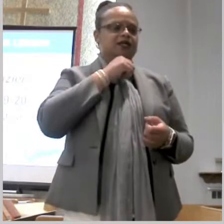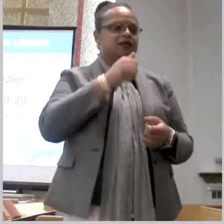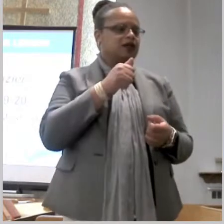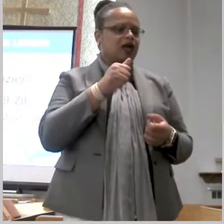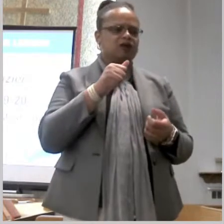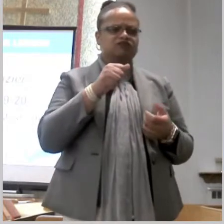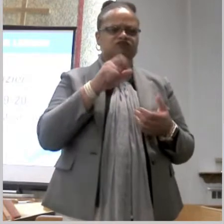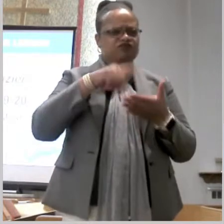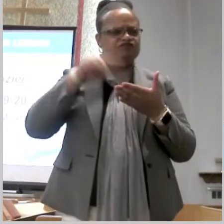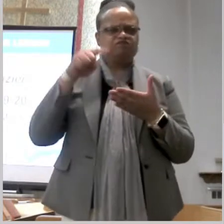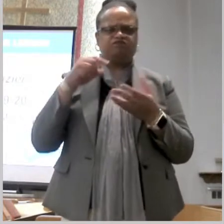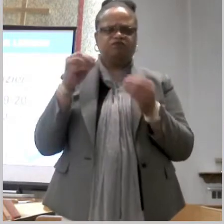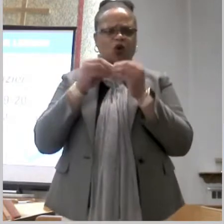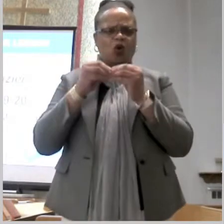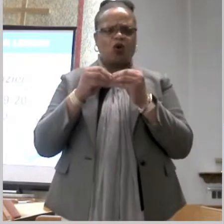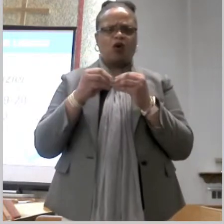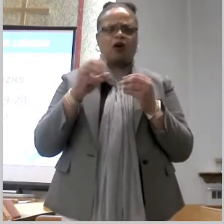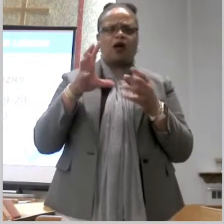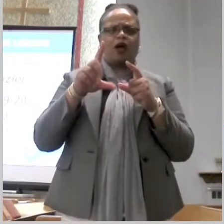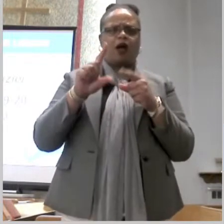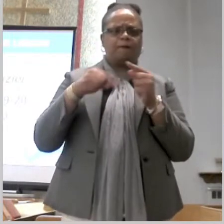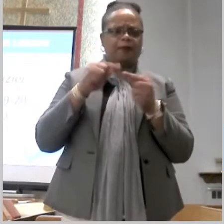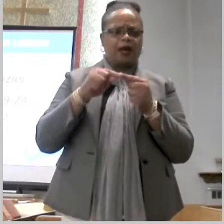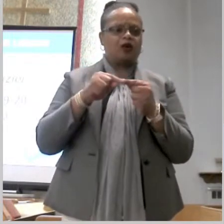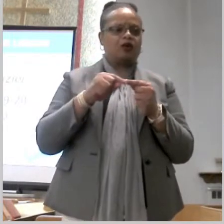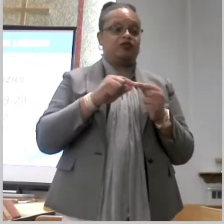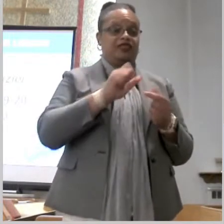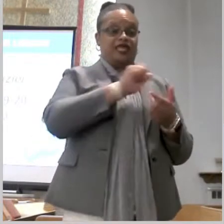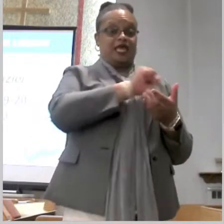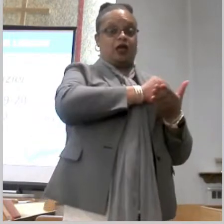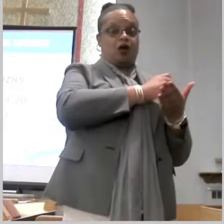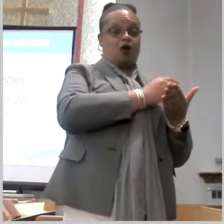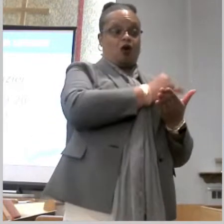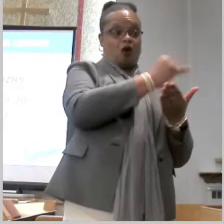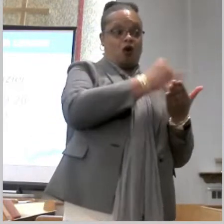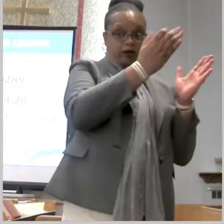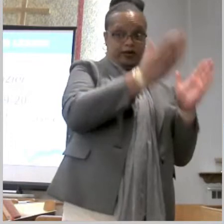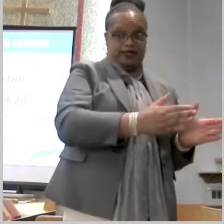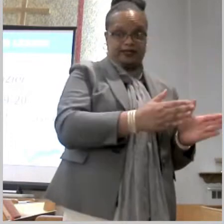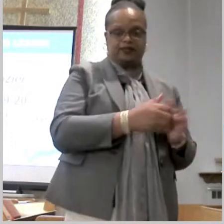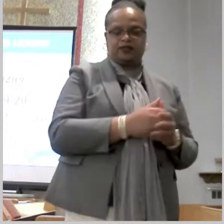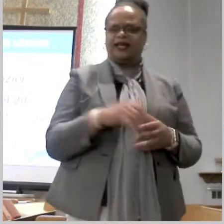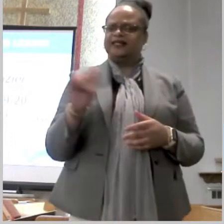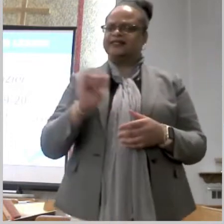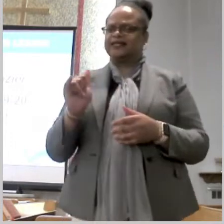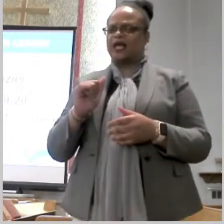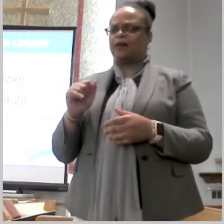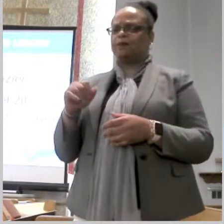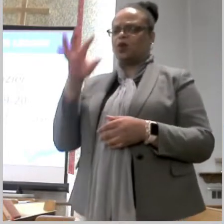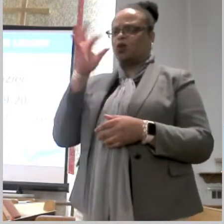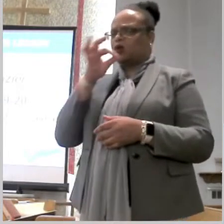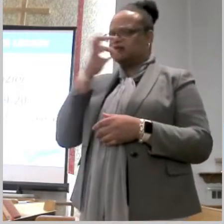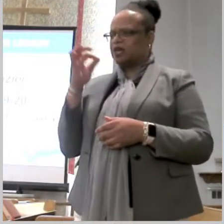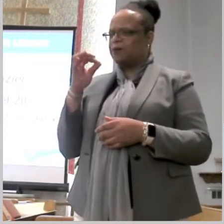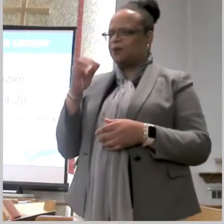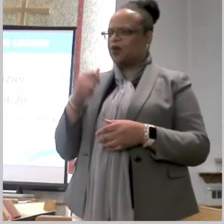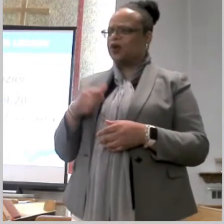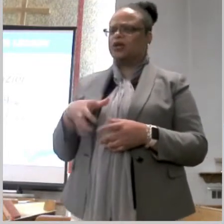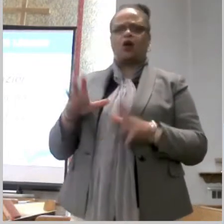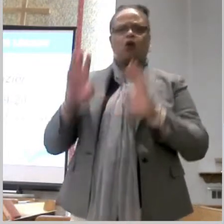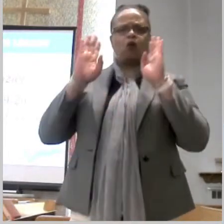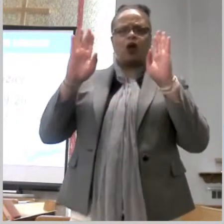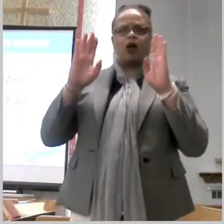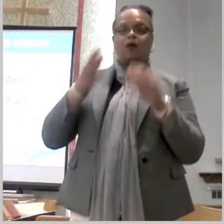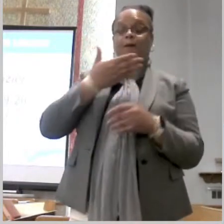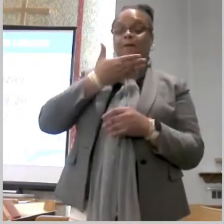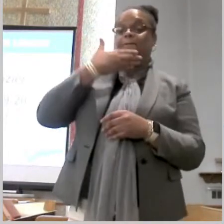artists. Likewise, the Lord's Supper is a masterpiece that calls for our utmost appreciation. It is a divine artistry beyond the